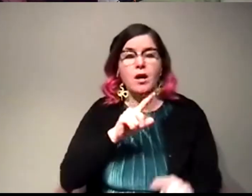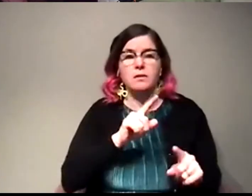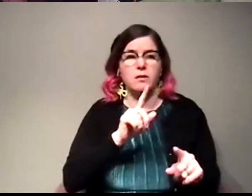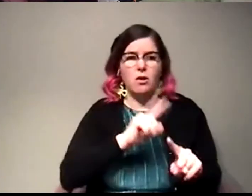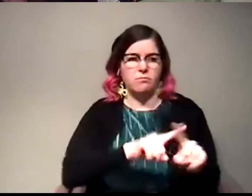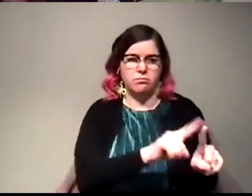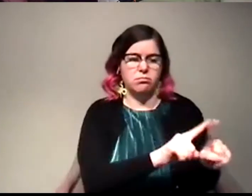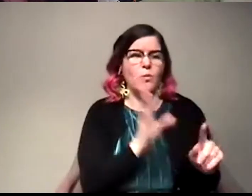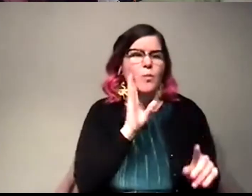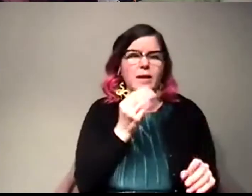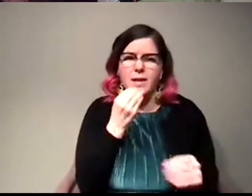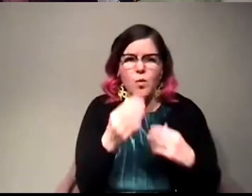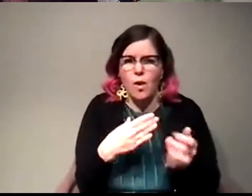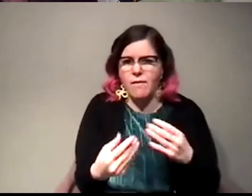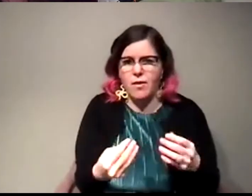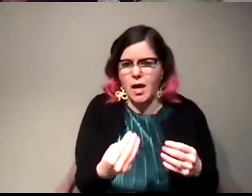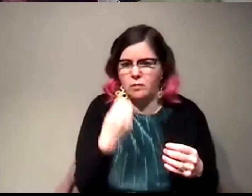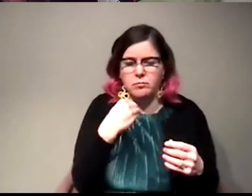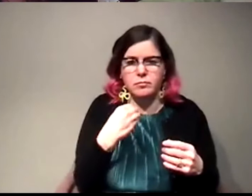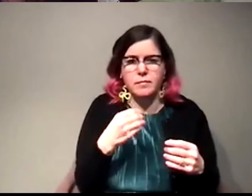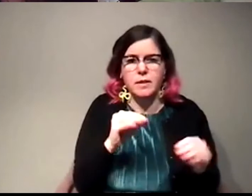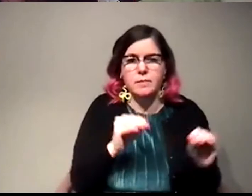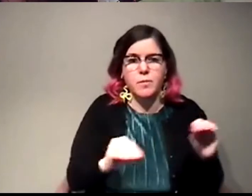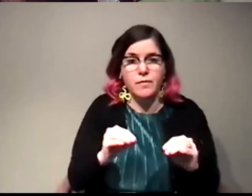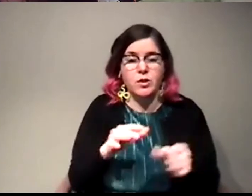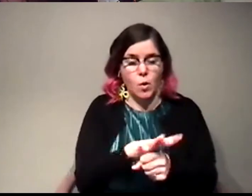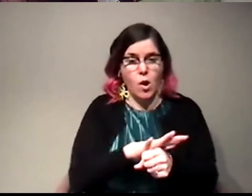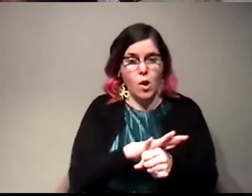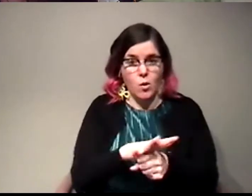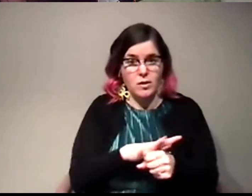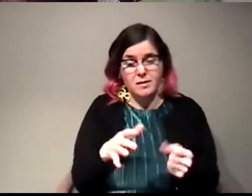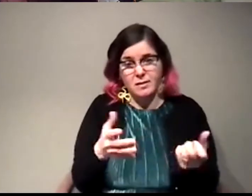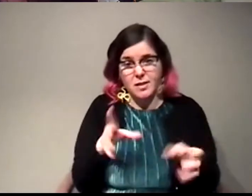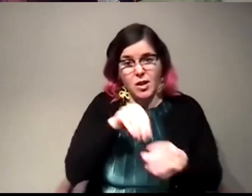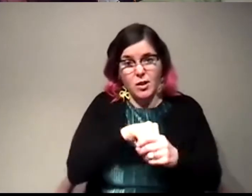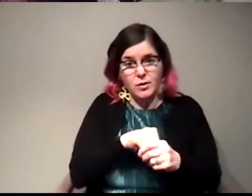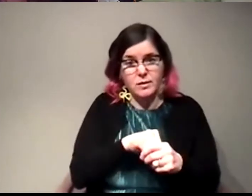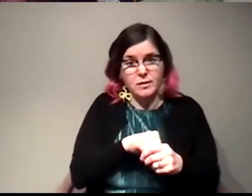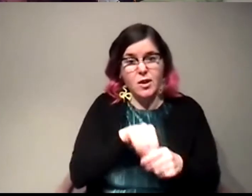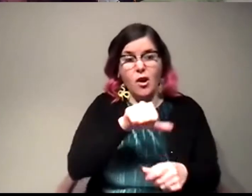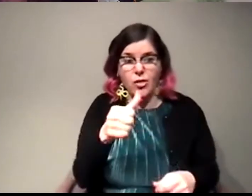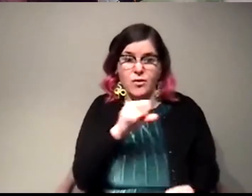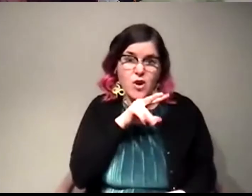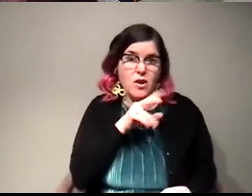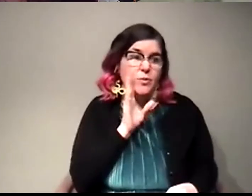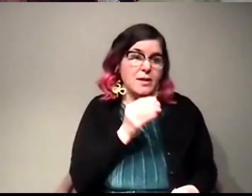eat whatever they can fit in their mouth that's moving. So locally that involves or includes all the other tree frogs. So Oh, no. Yeah, Cuban tree